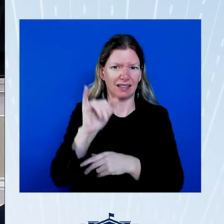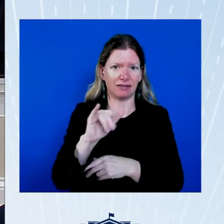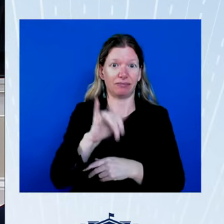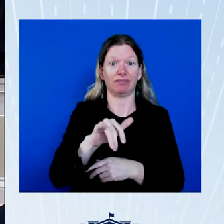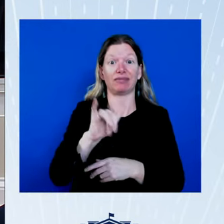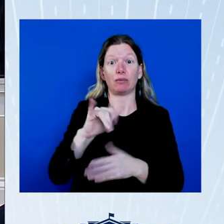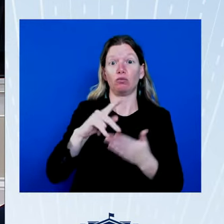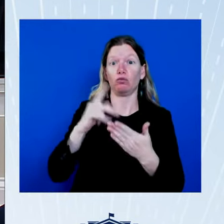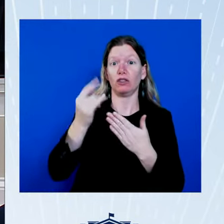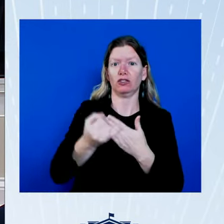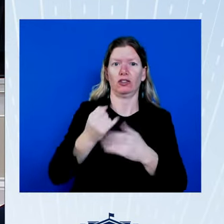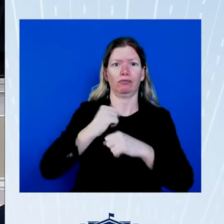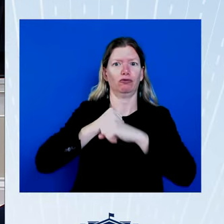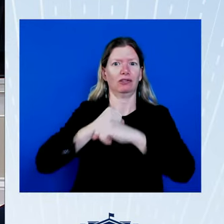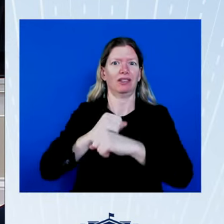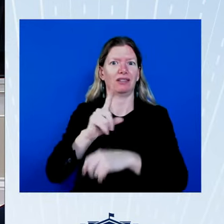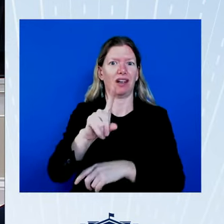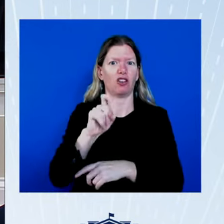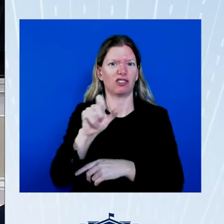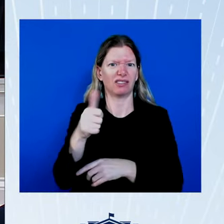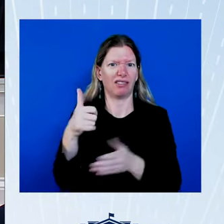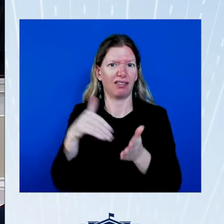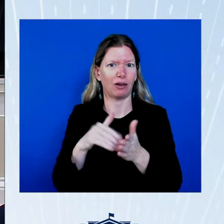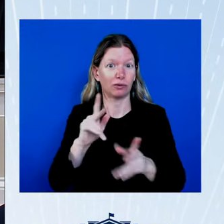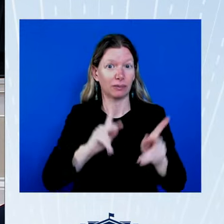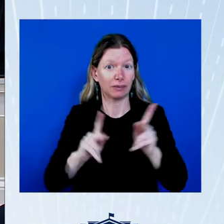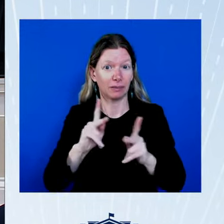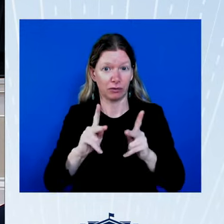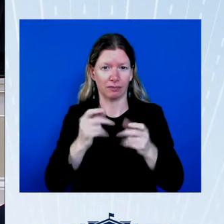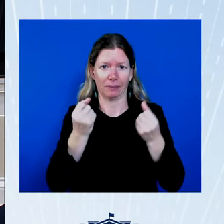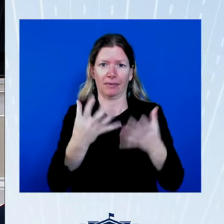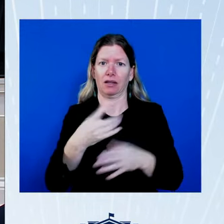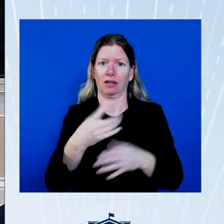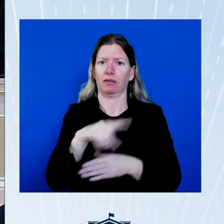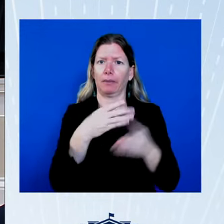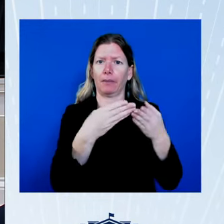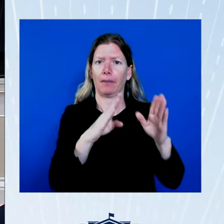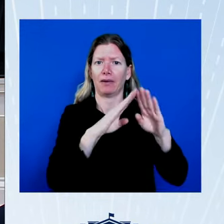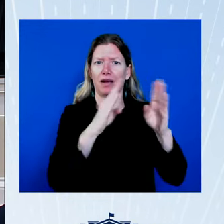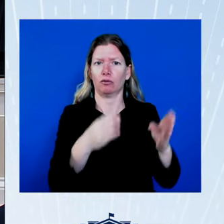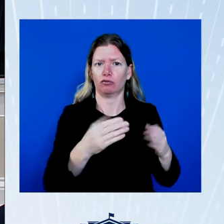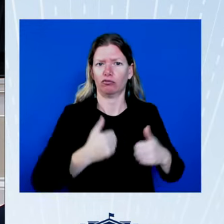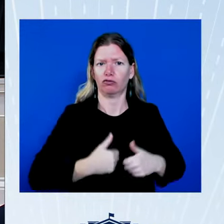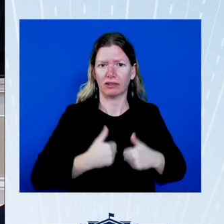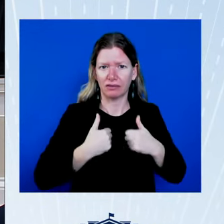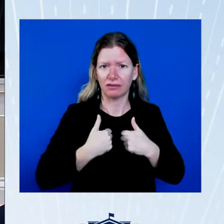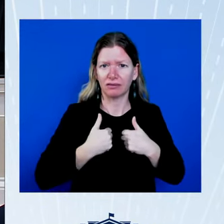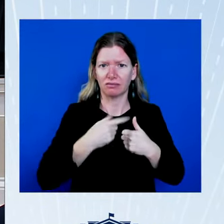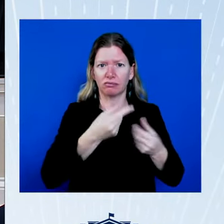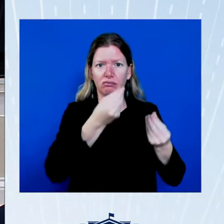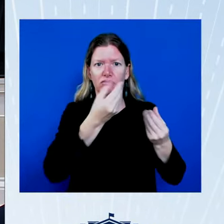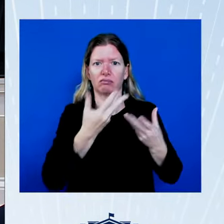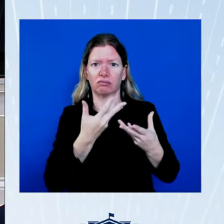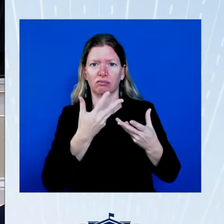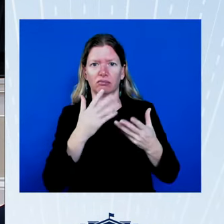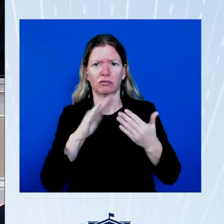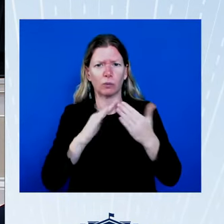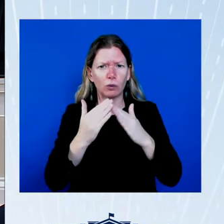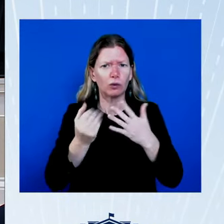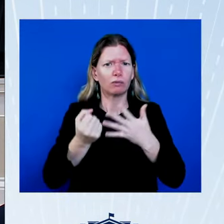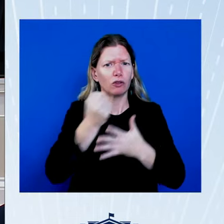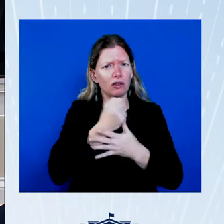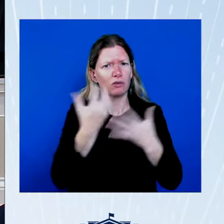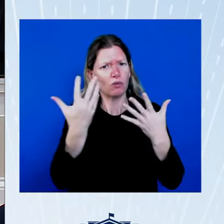told us about their community priorities. They wanted flood protection, of course, but they also wanted improved waterfront access. They wanted